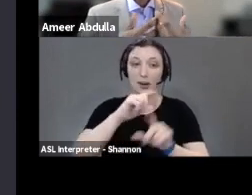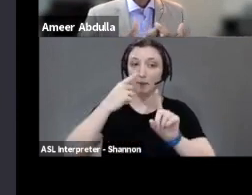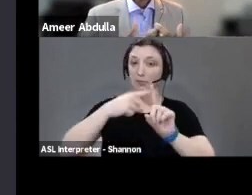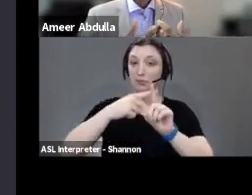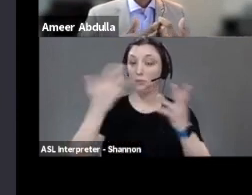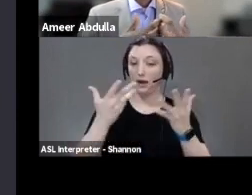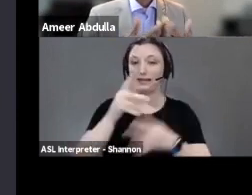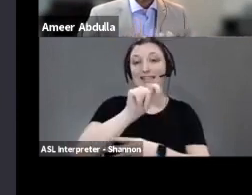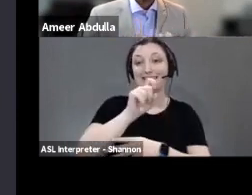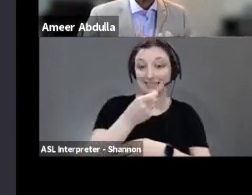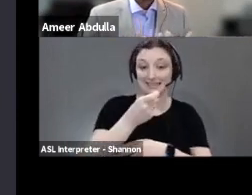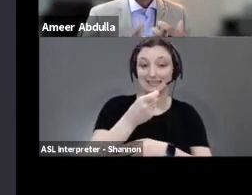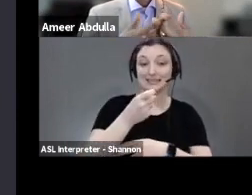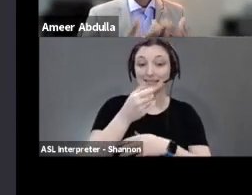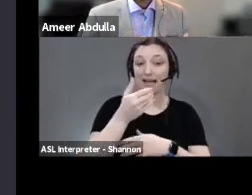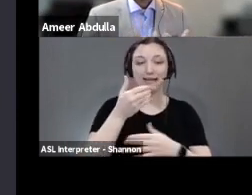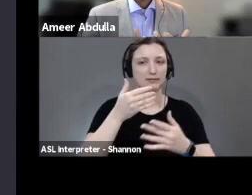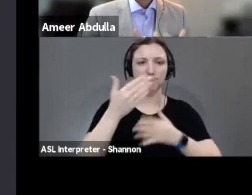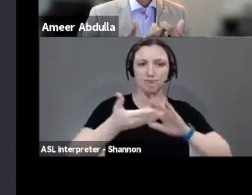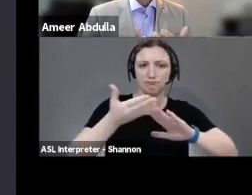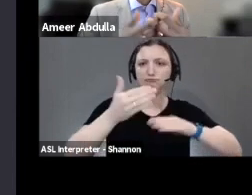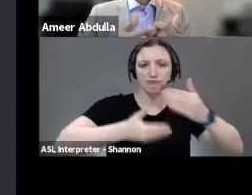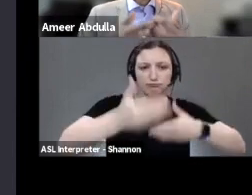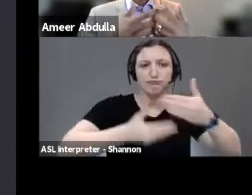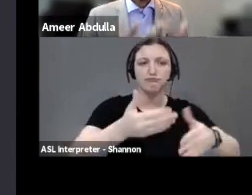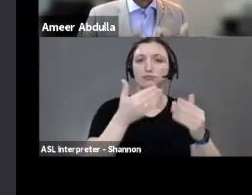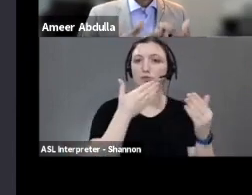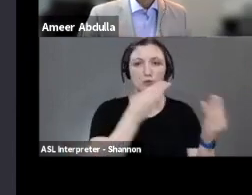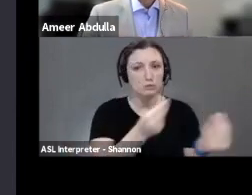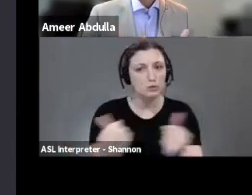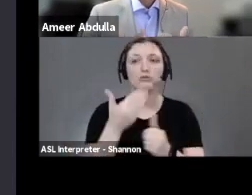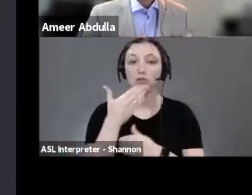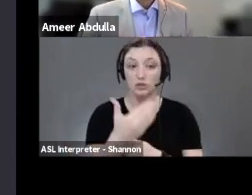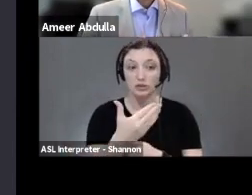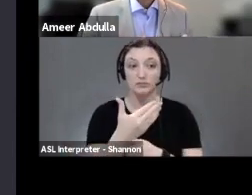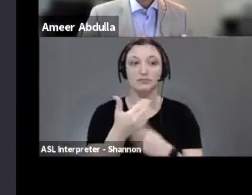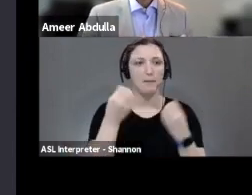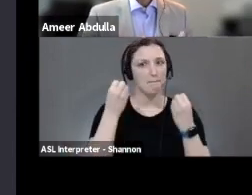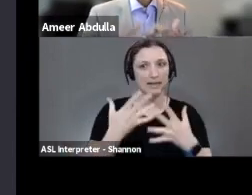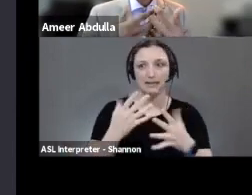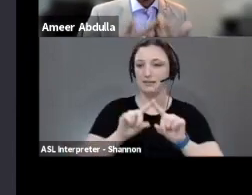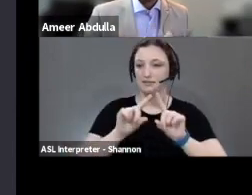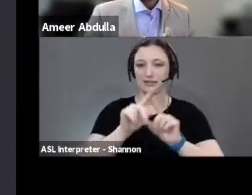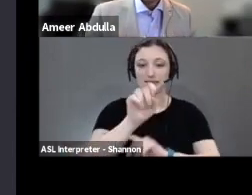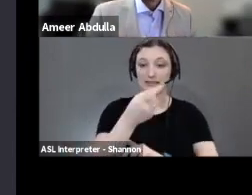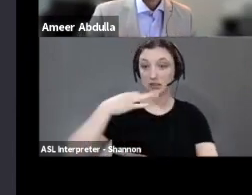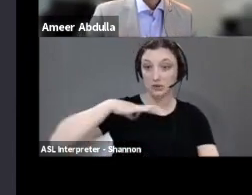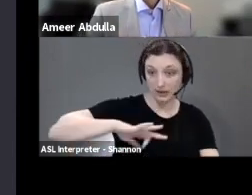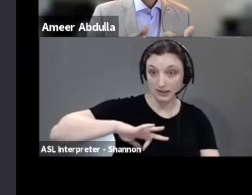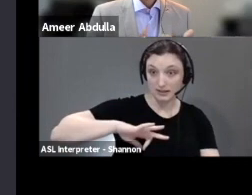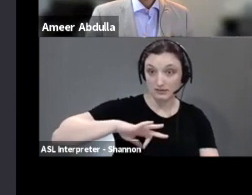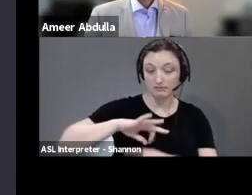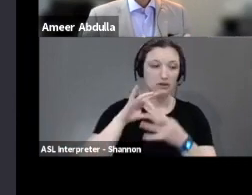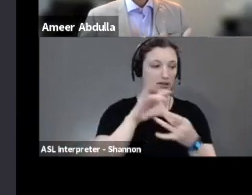of tax credits and exemptions designed for these specific forms of compensation. So there's a dividend tax